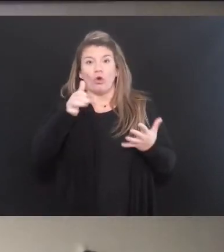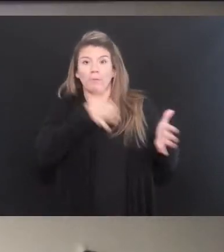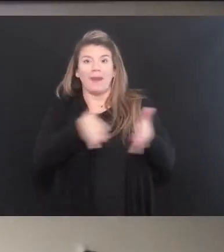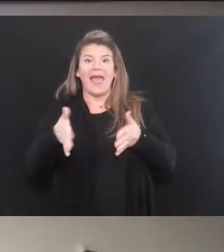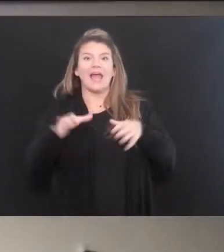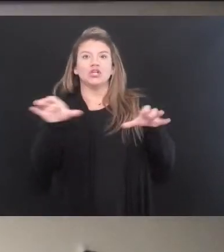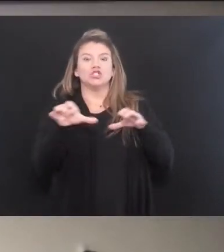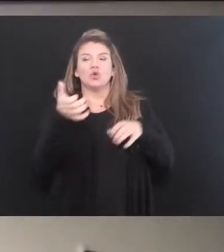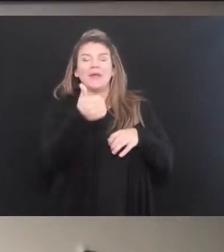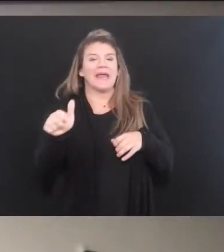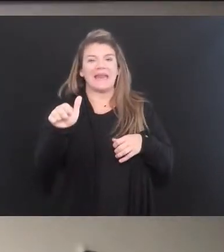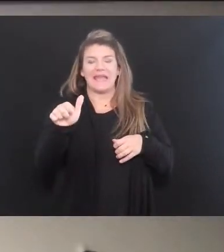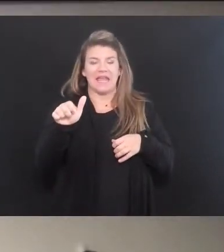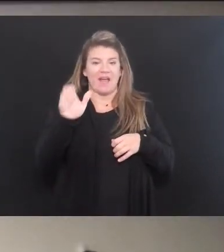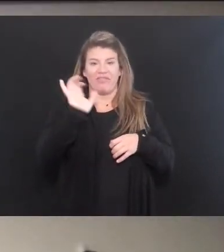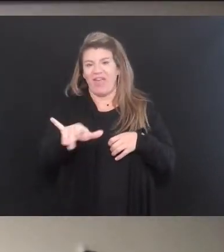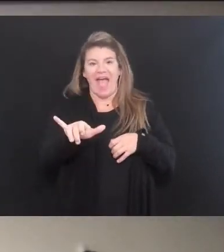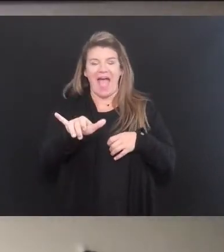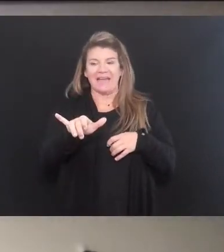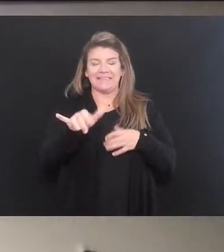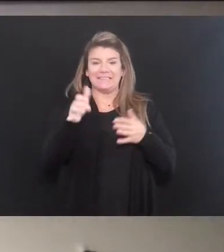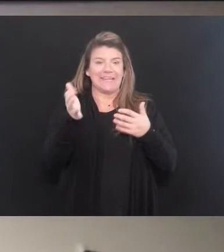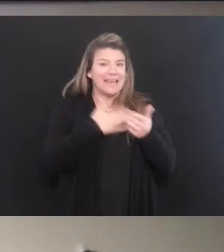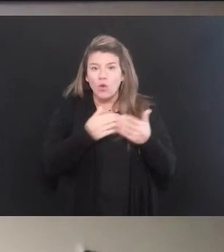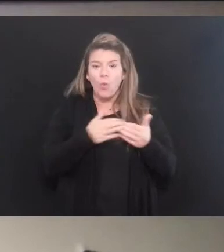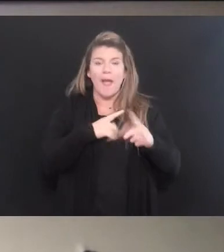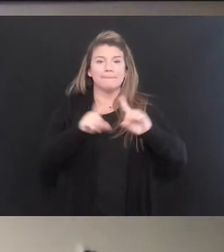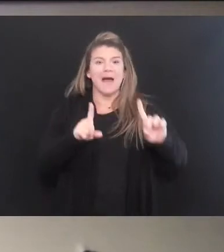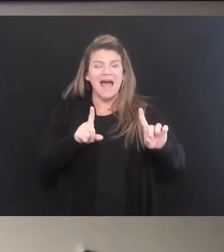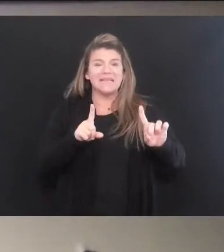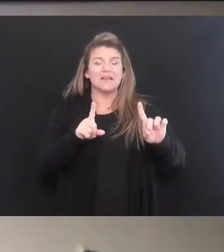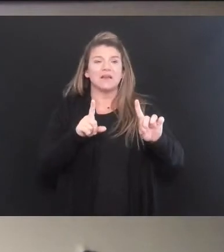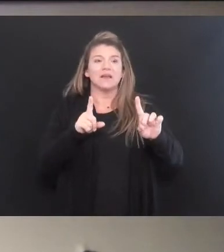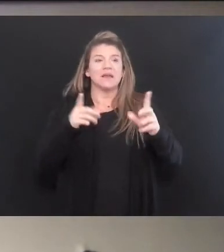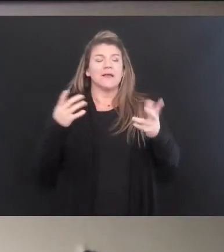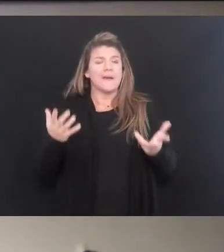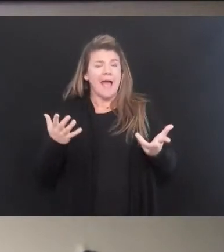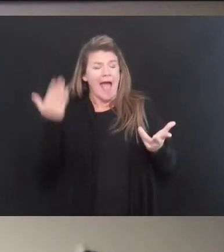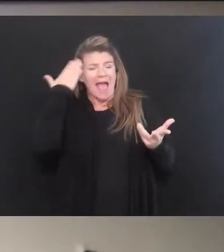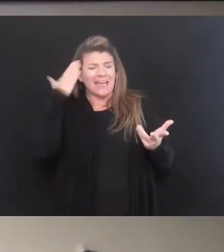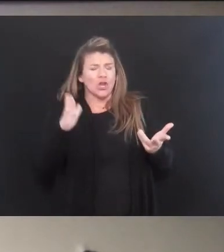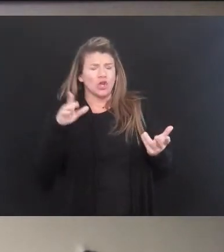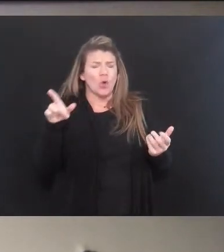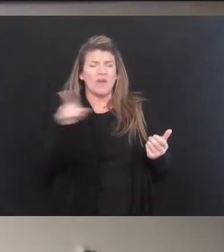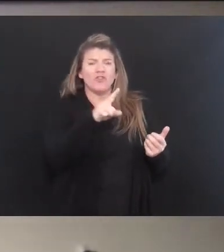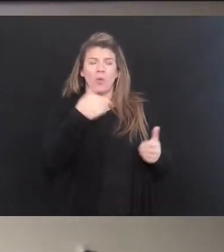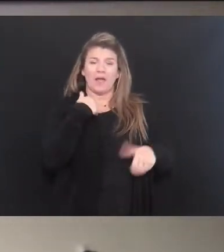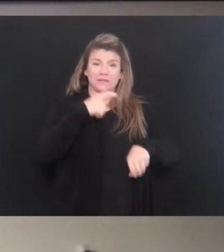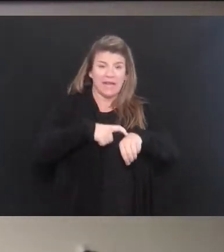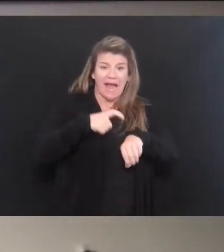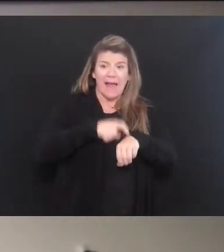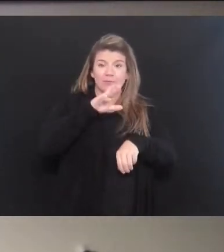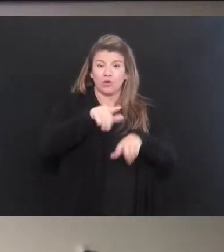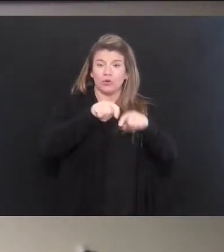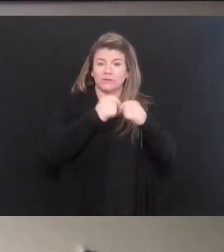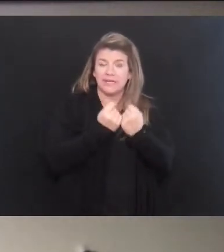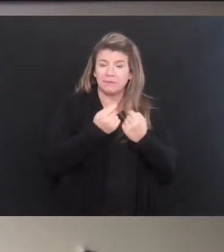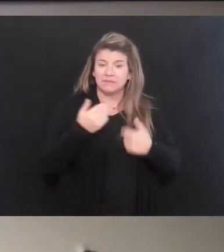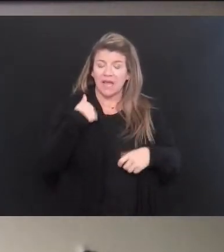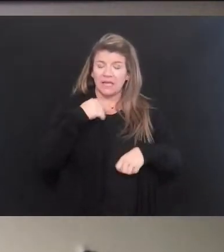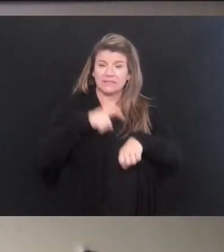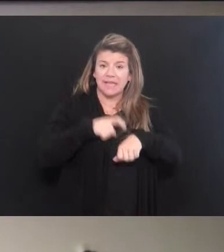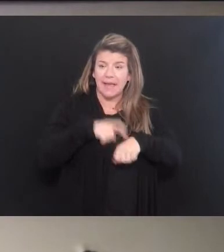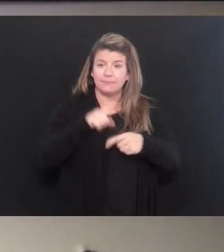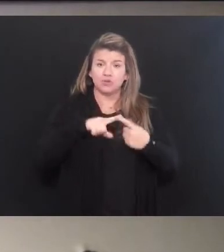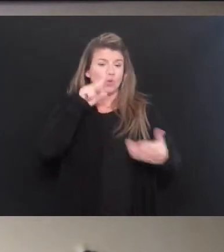any of that anyway. But I didn't know if you had time or if your team had time to review